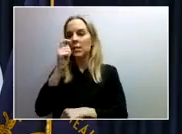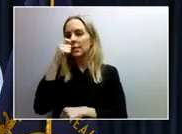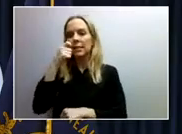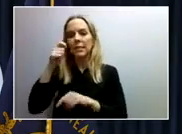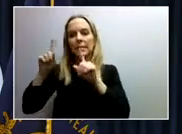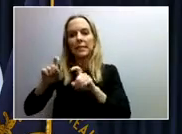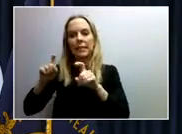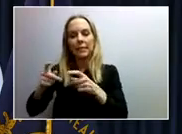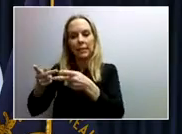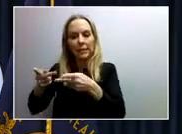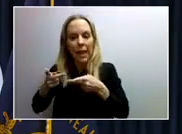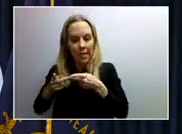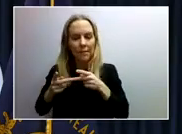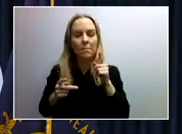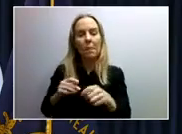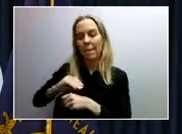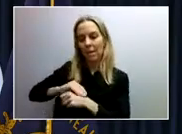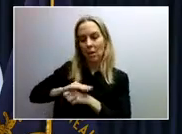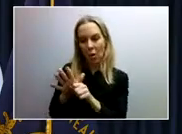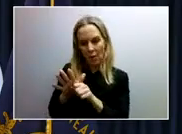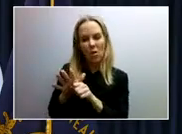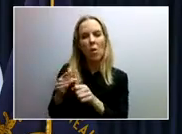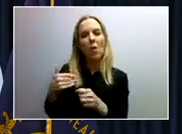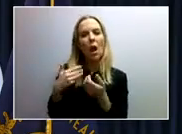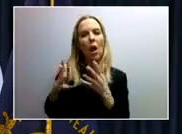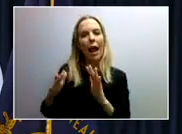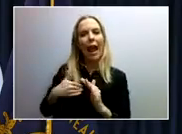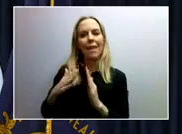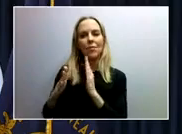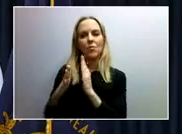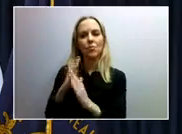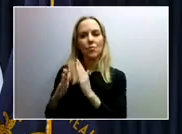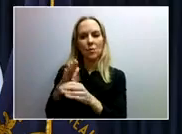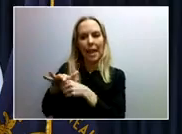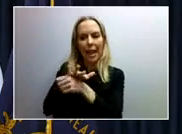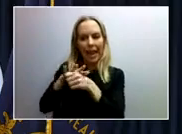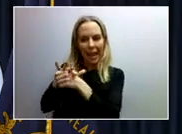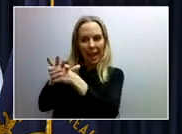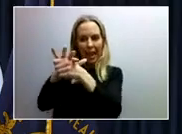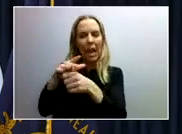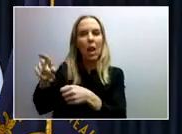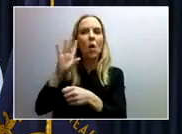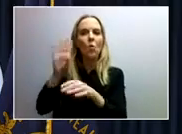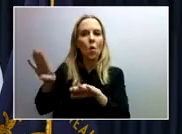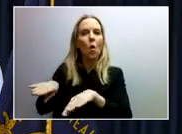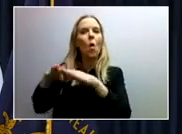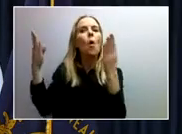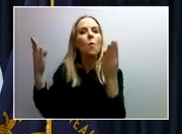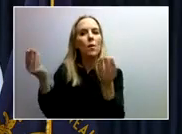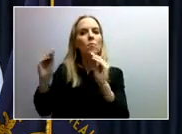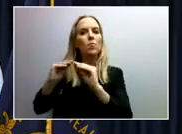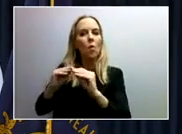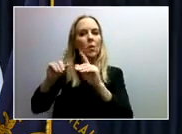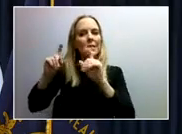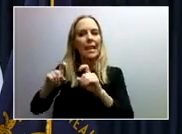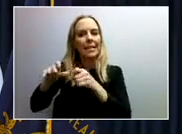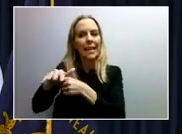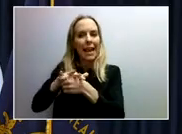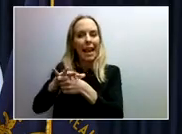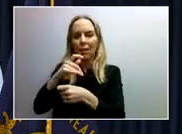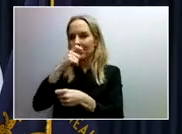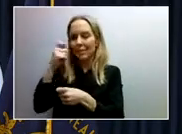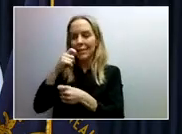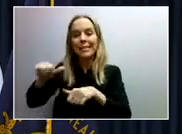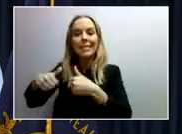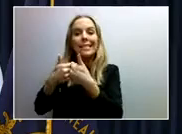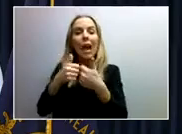Well, on COVID, we have certain communities that are working to open more testing sites right now. The challenge in other